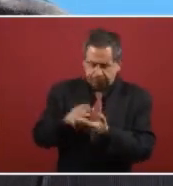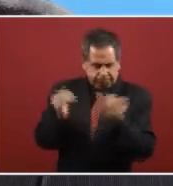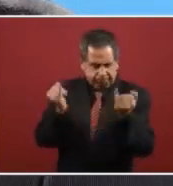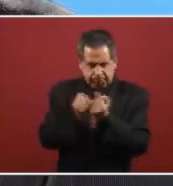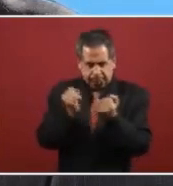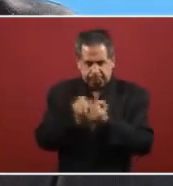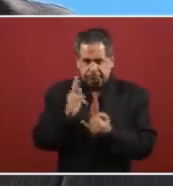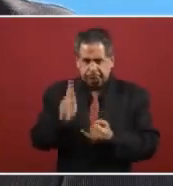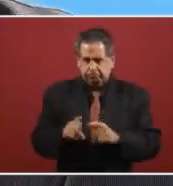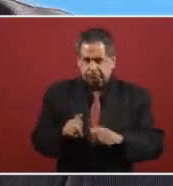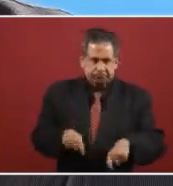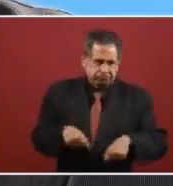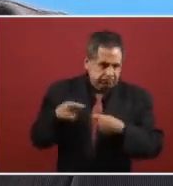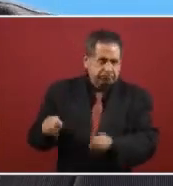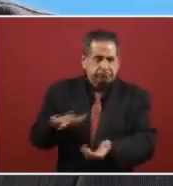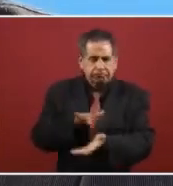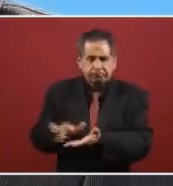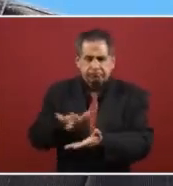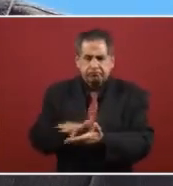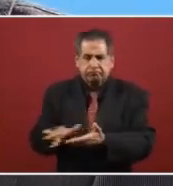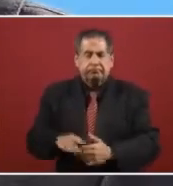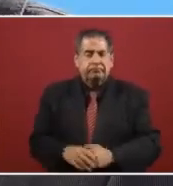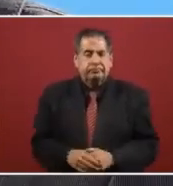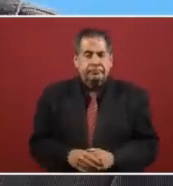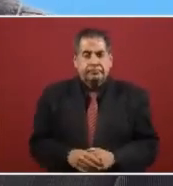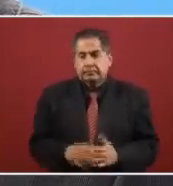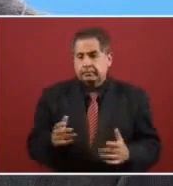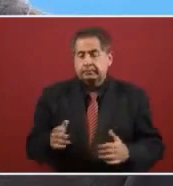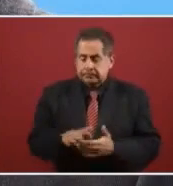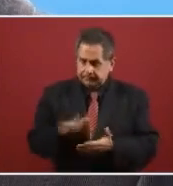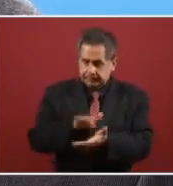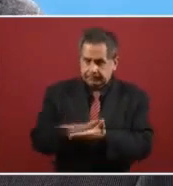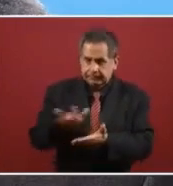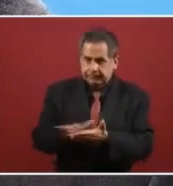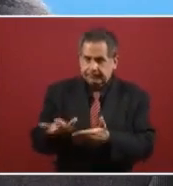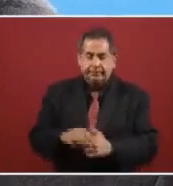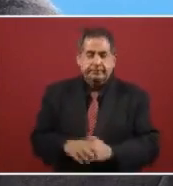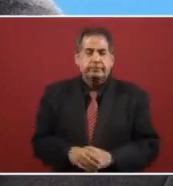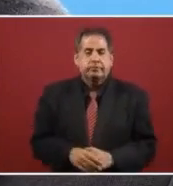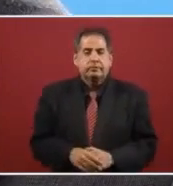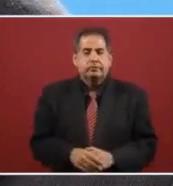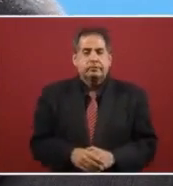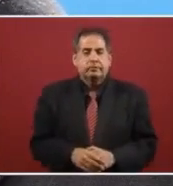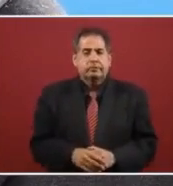Paralympics, and it'll be the same thing. We'll support them.